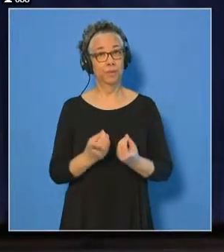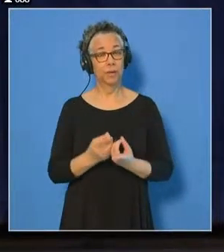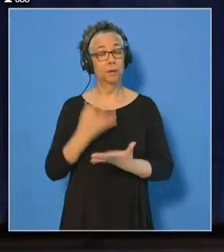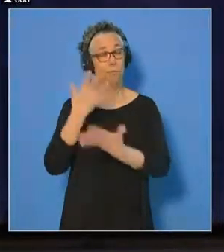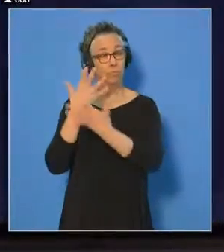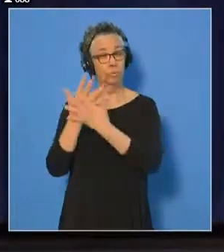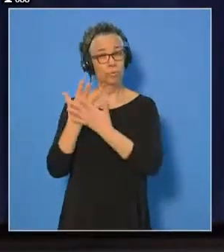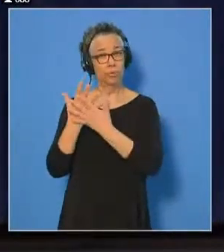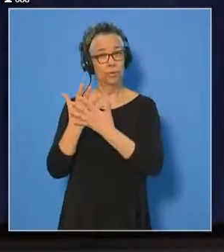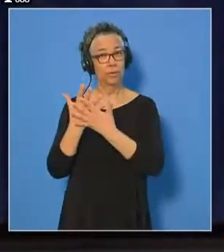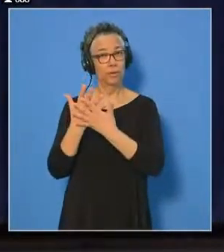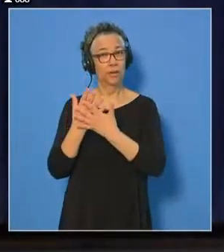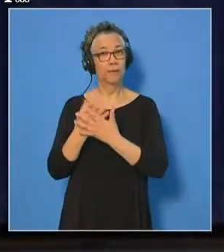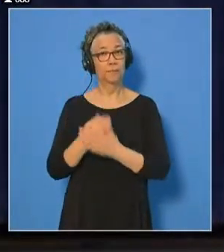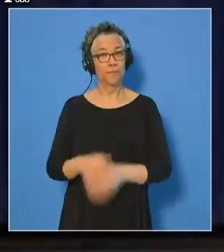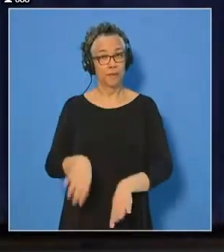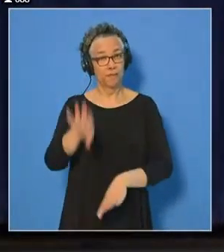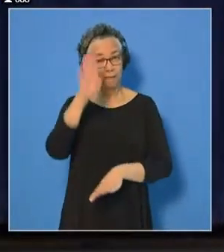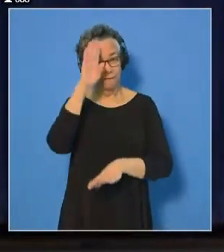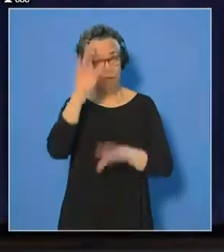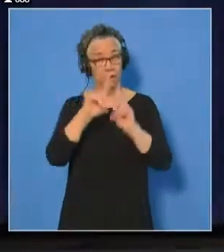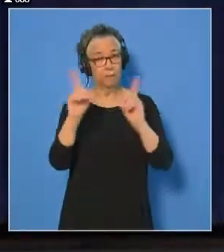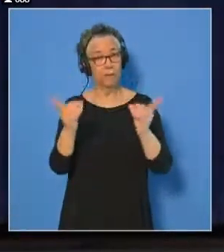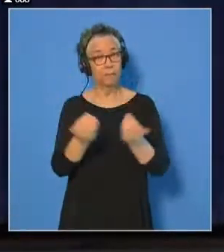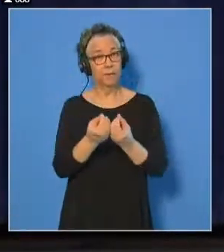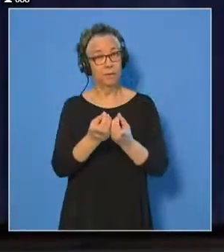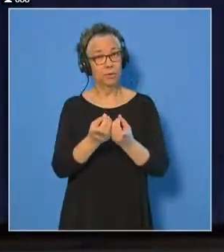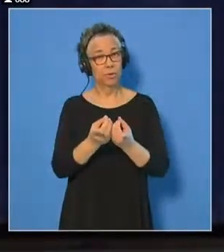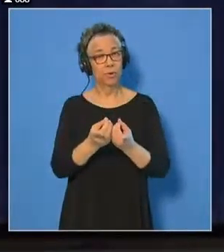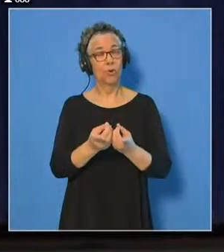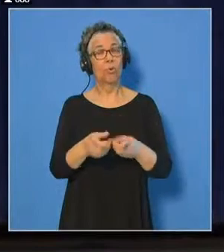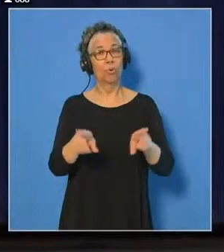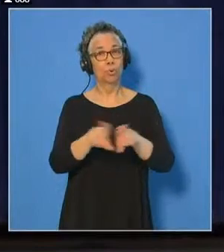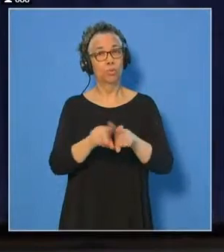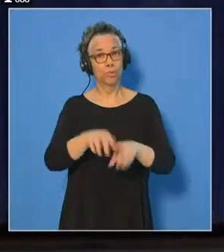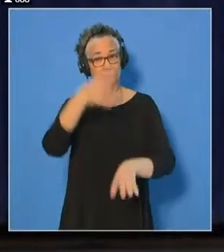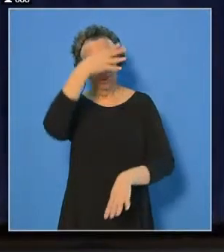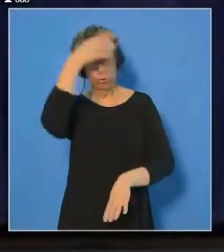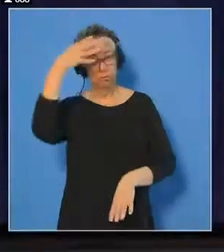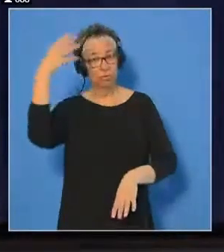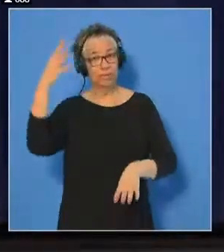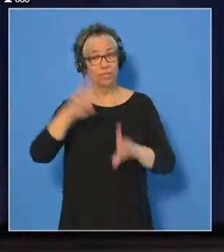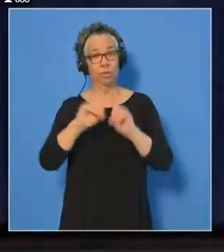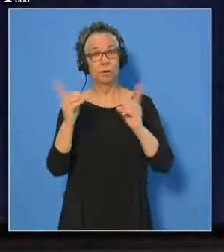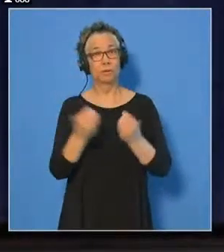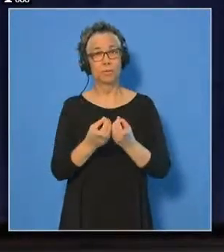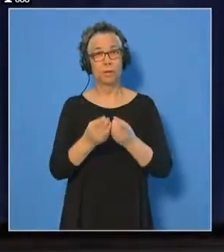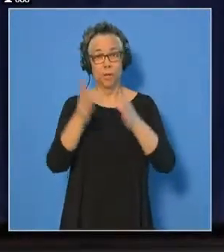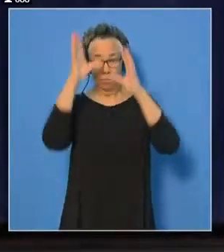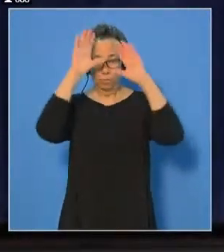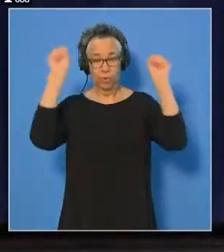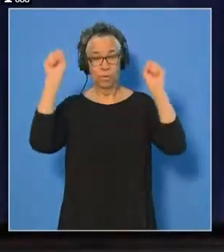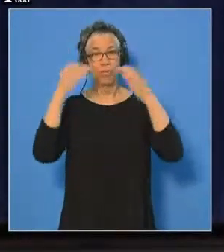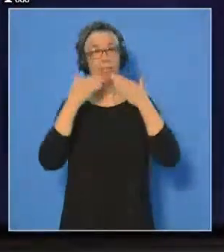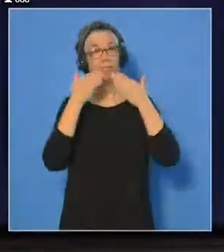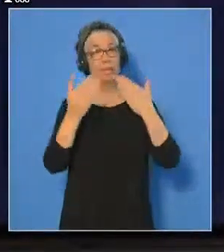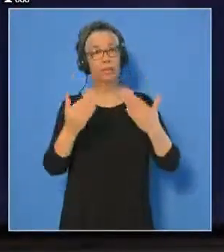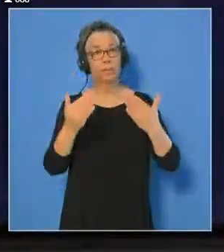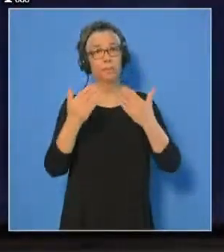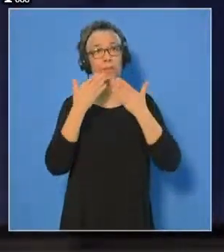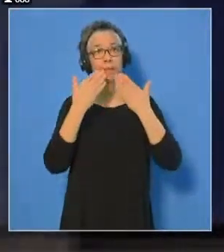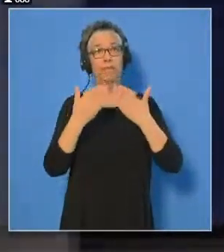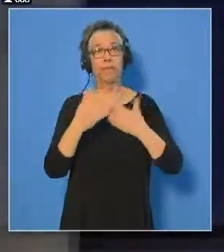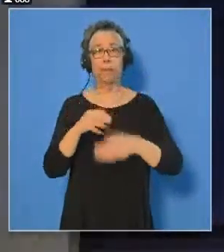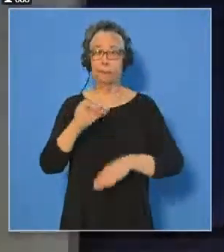Corrections, the Bermuda Fire and Rescue Service, and the Department of Immigration. Premier, thank you. Thank you very much,